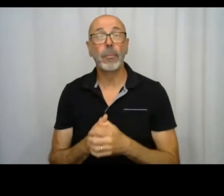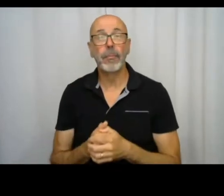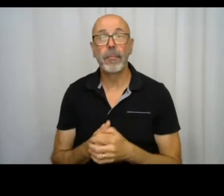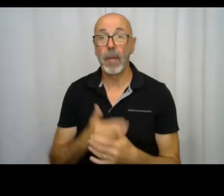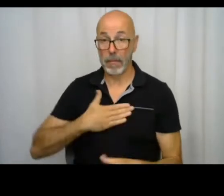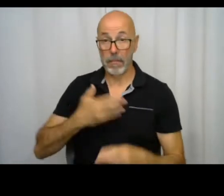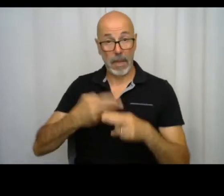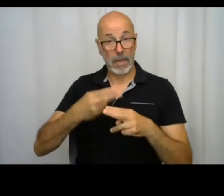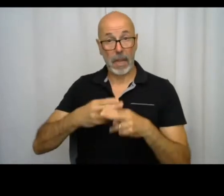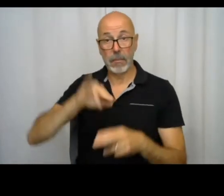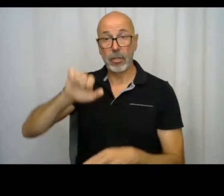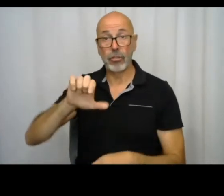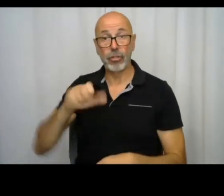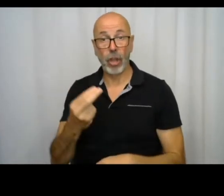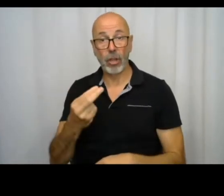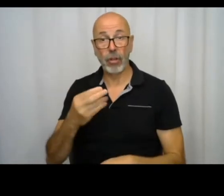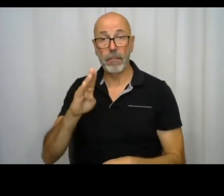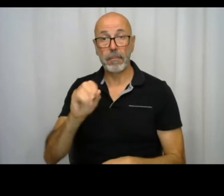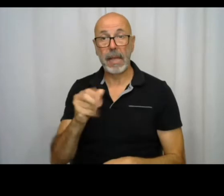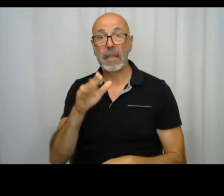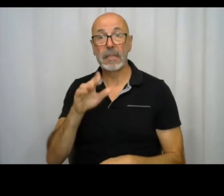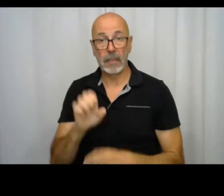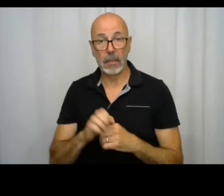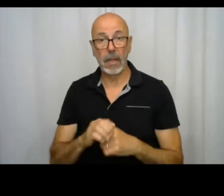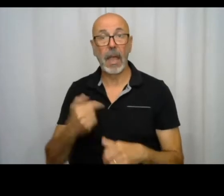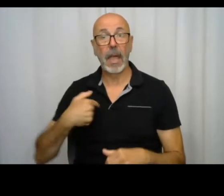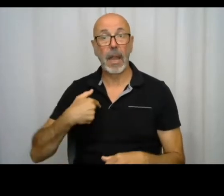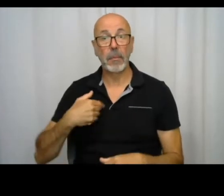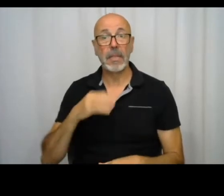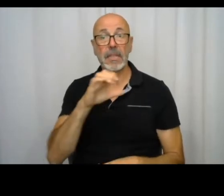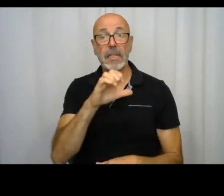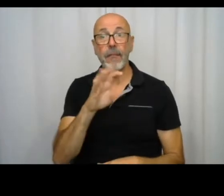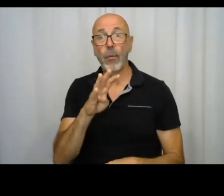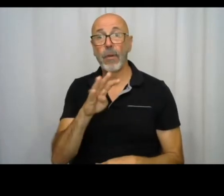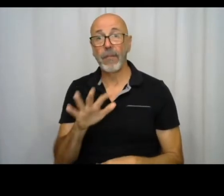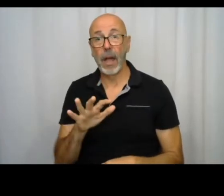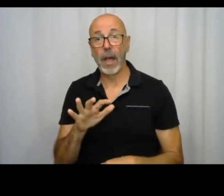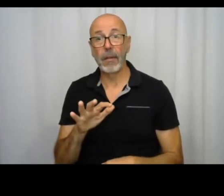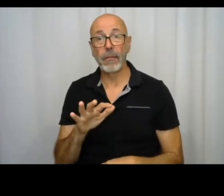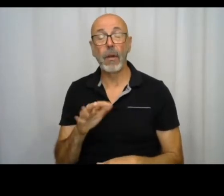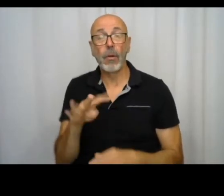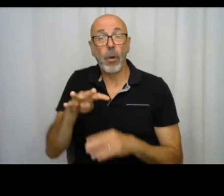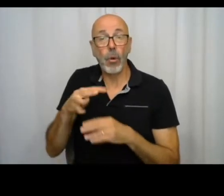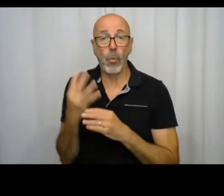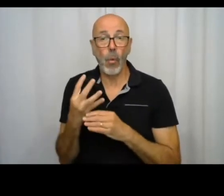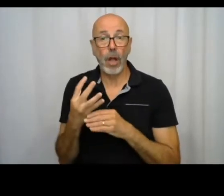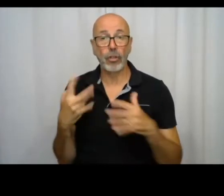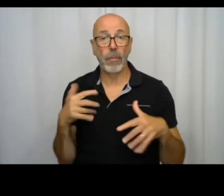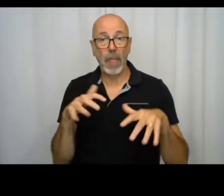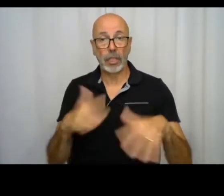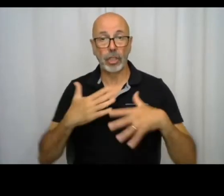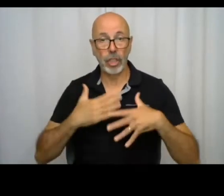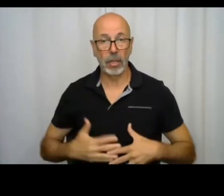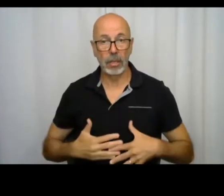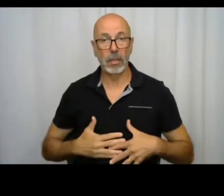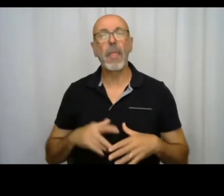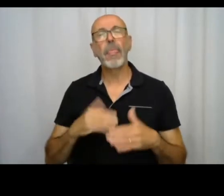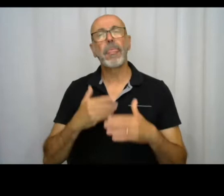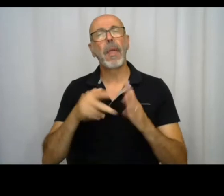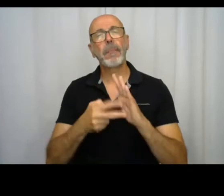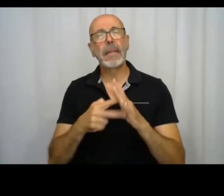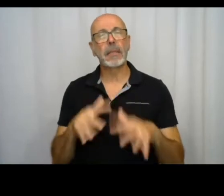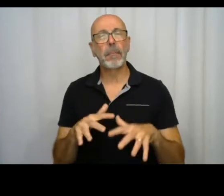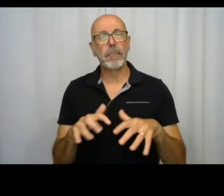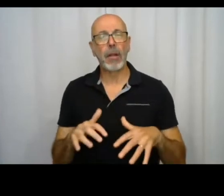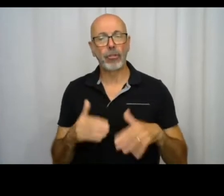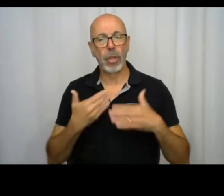name is Josh Basil, and I'm a C4-5 quadriplegic. So that means within my unique world, I'm paralyzed below my shoulders.